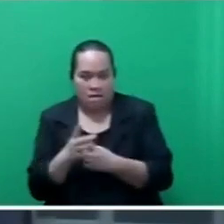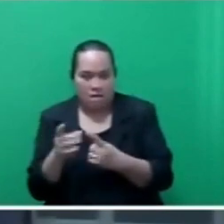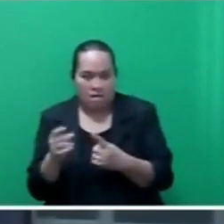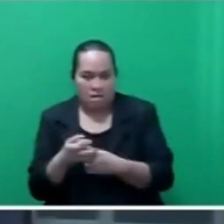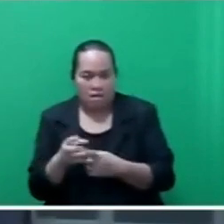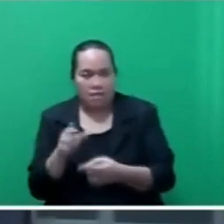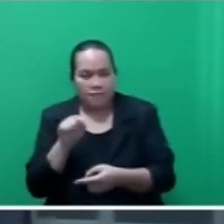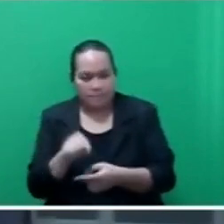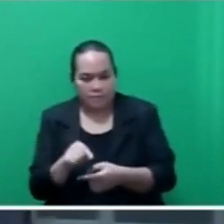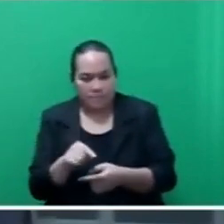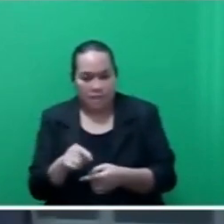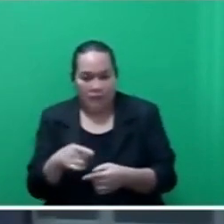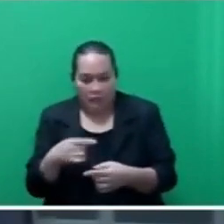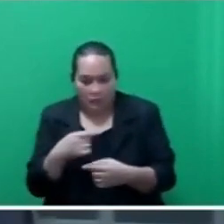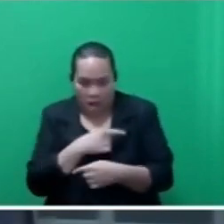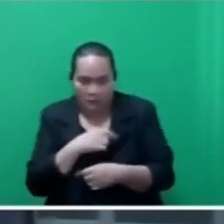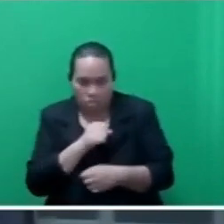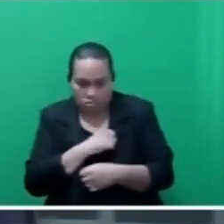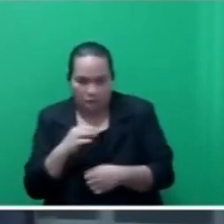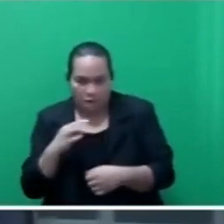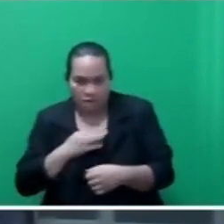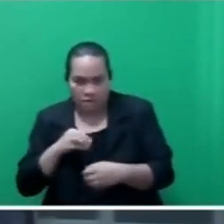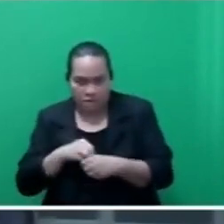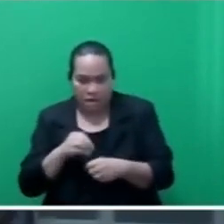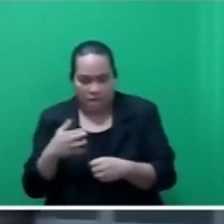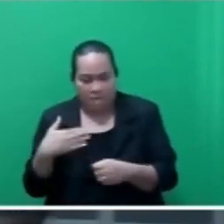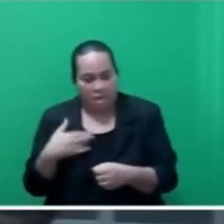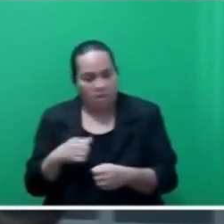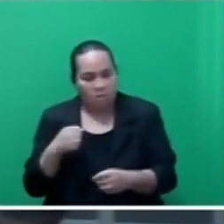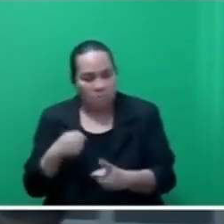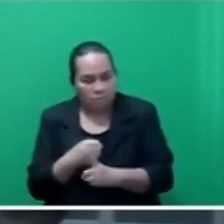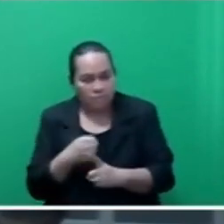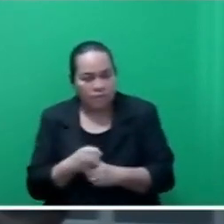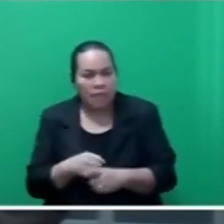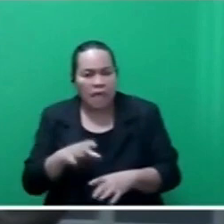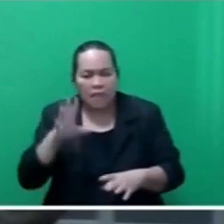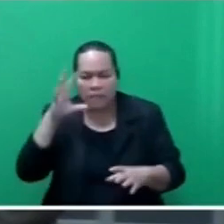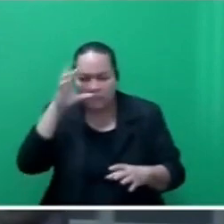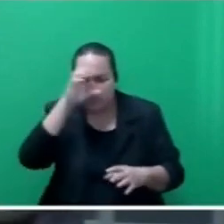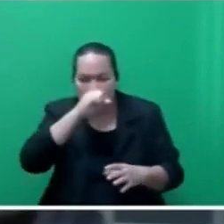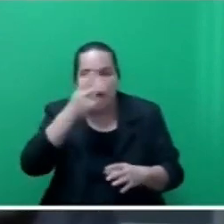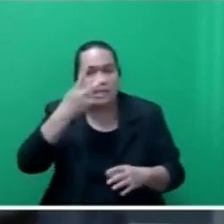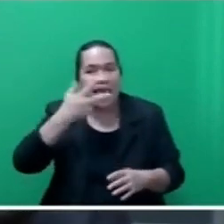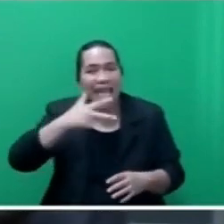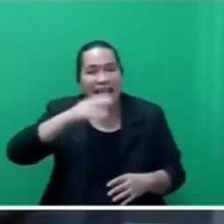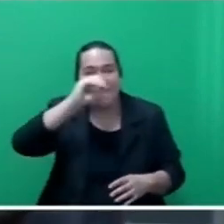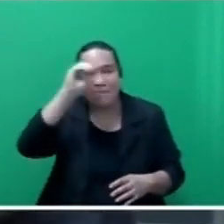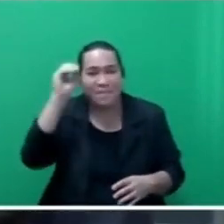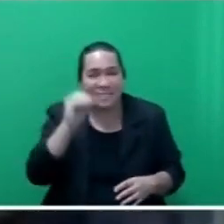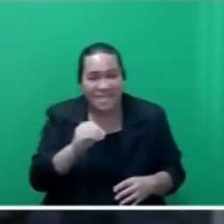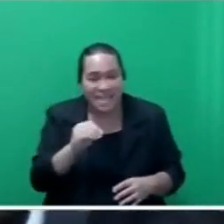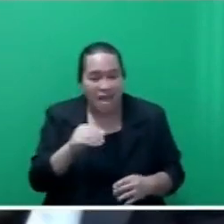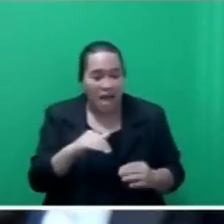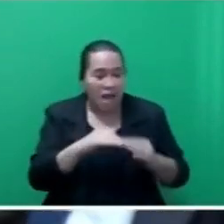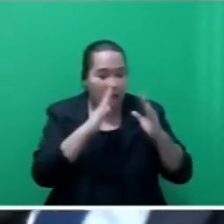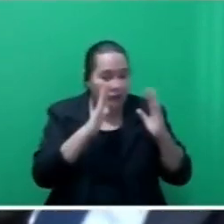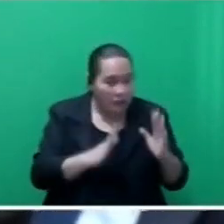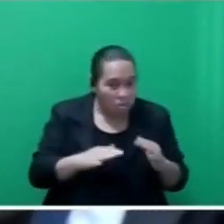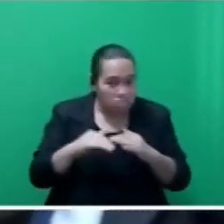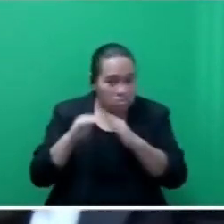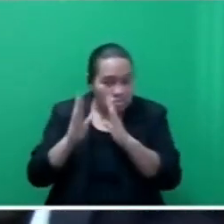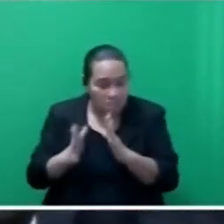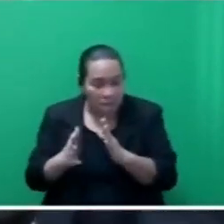been working very hard on. Honourable Speaker, it's been estimated that at least 80% or more of houses